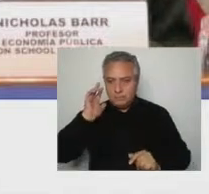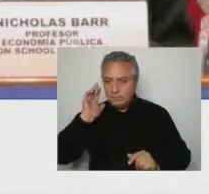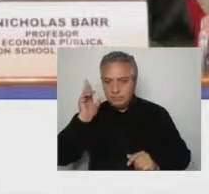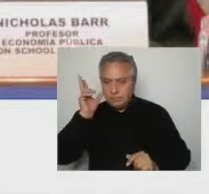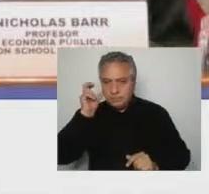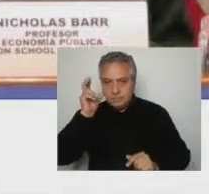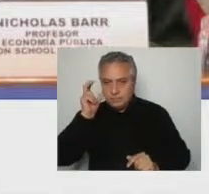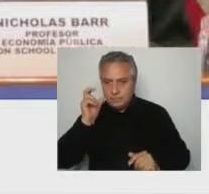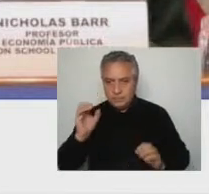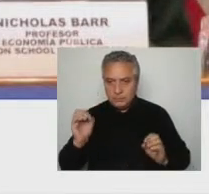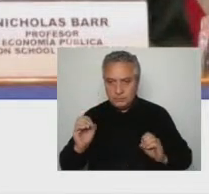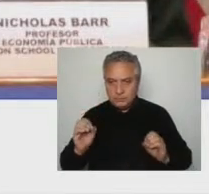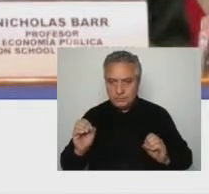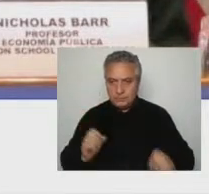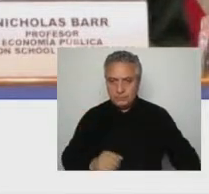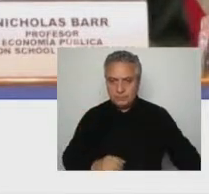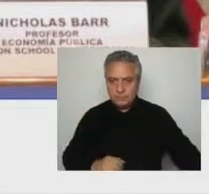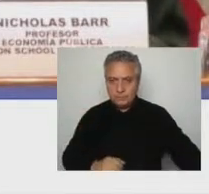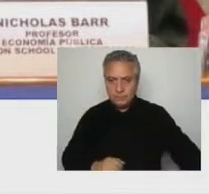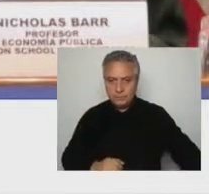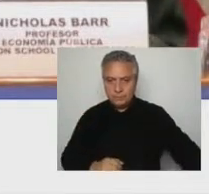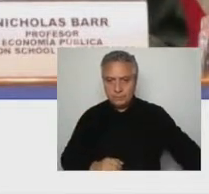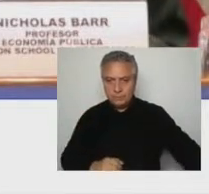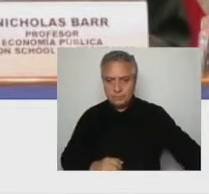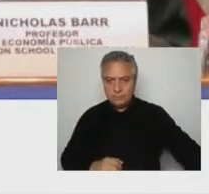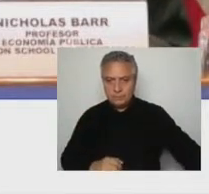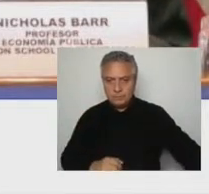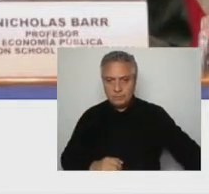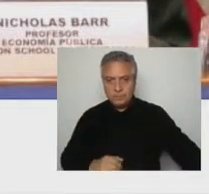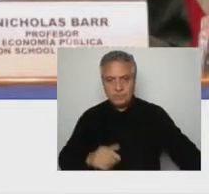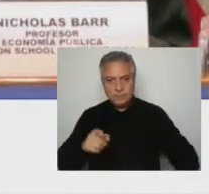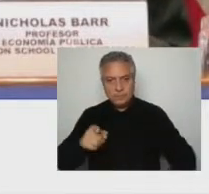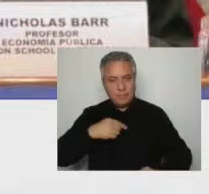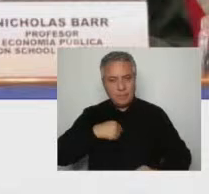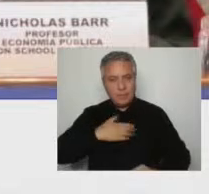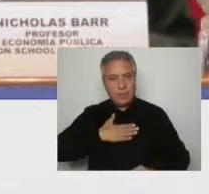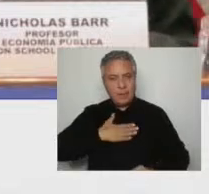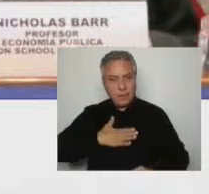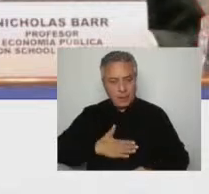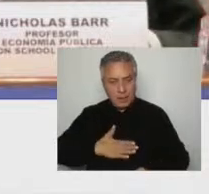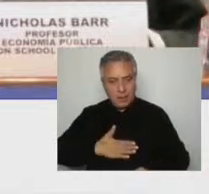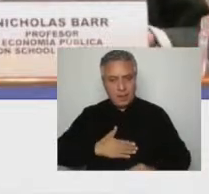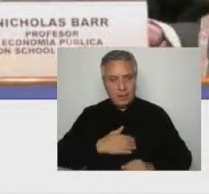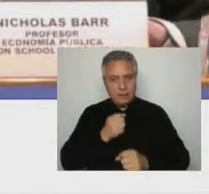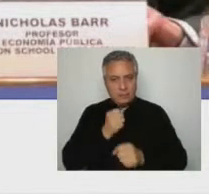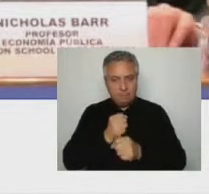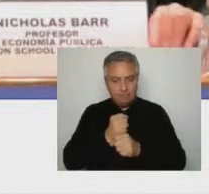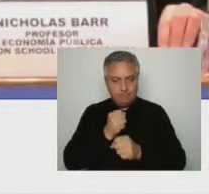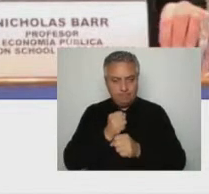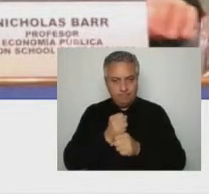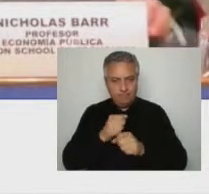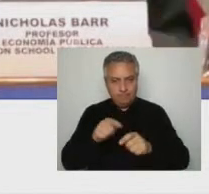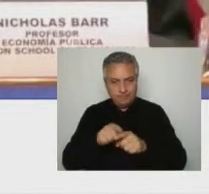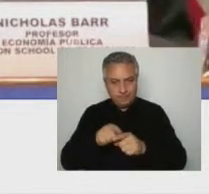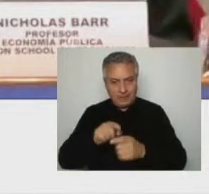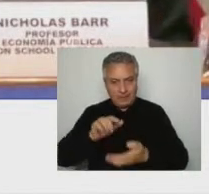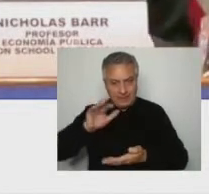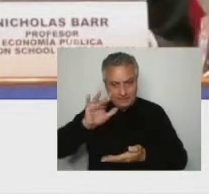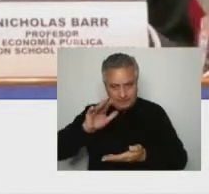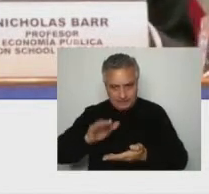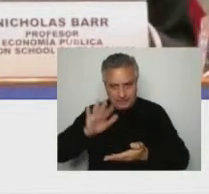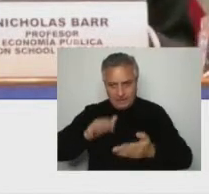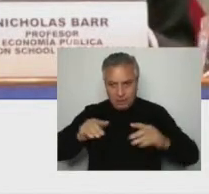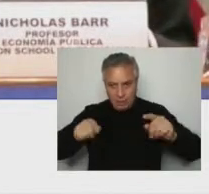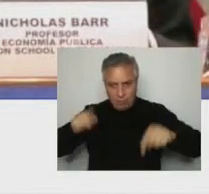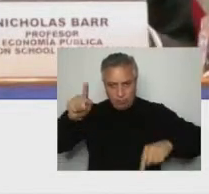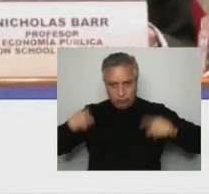intended to reduce inequality by helping low-income workers. So let me start off with